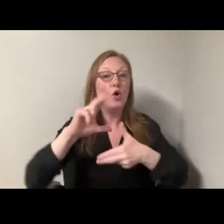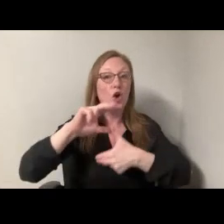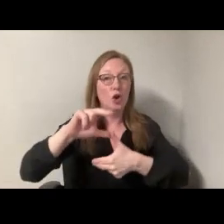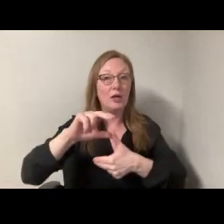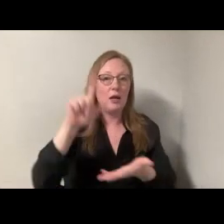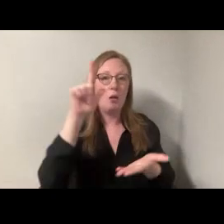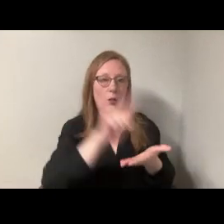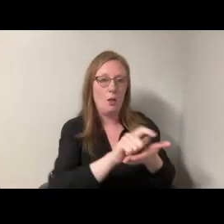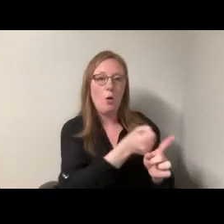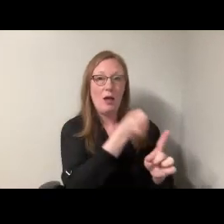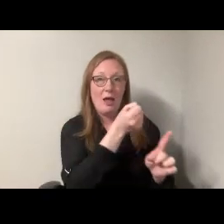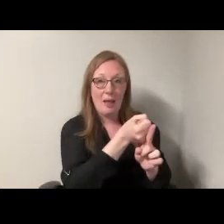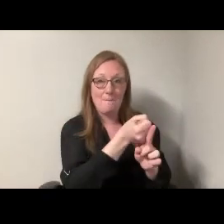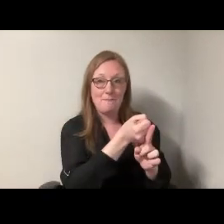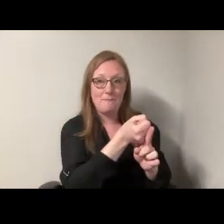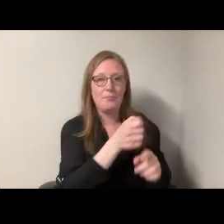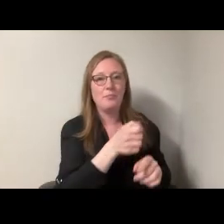impact zone,